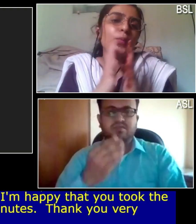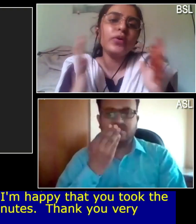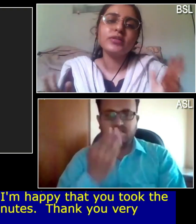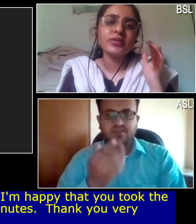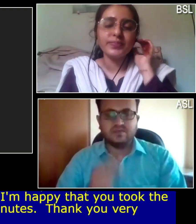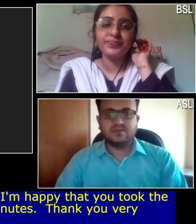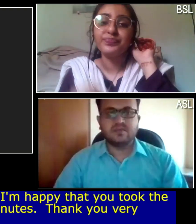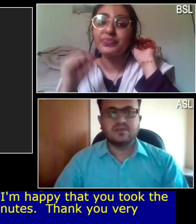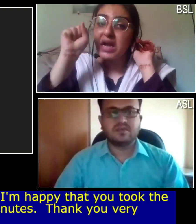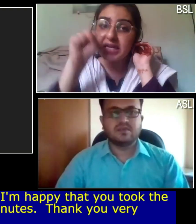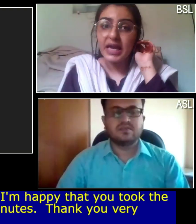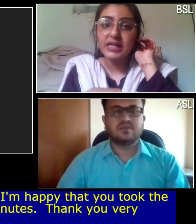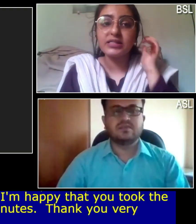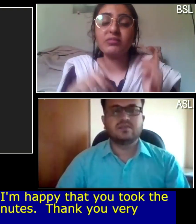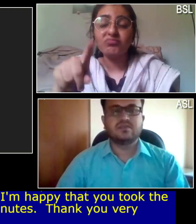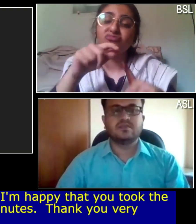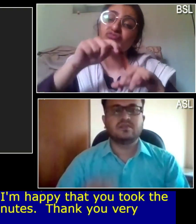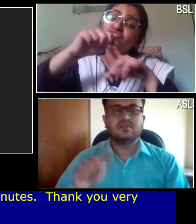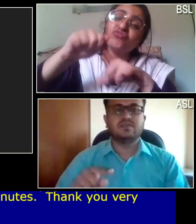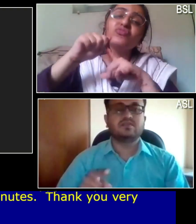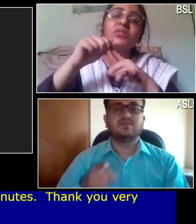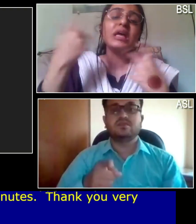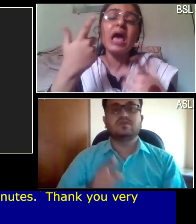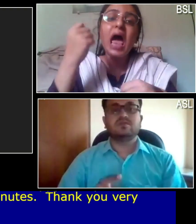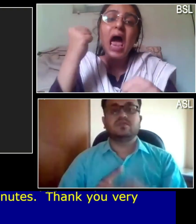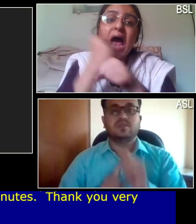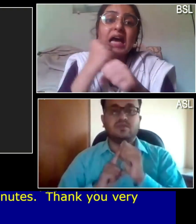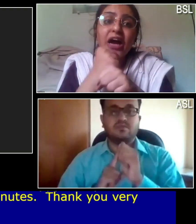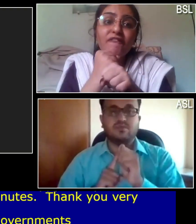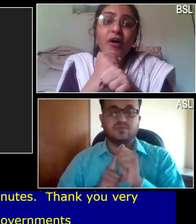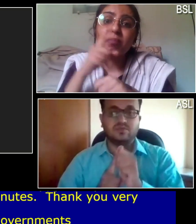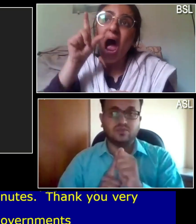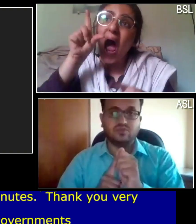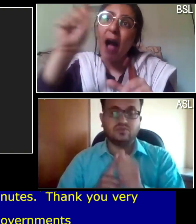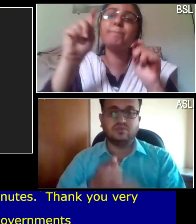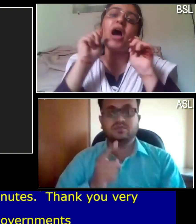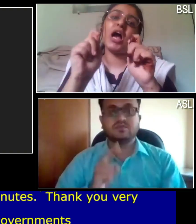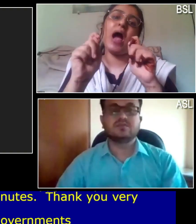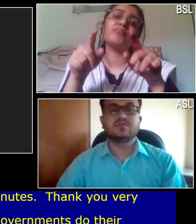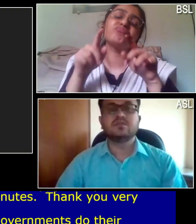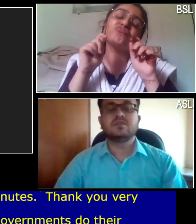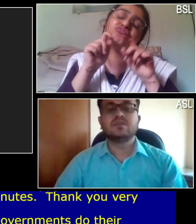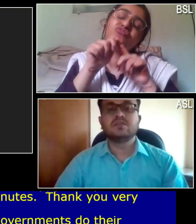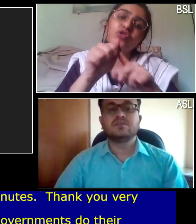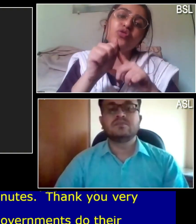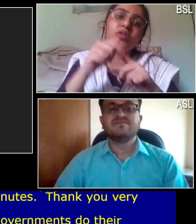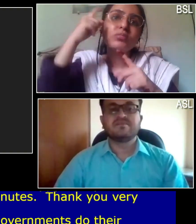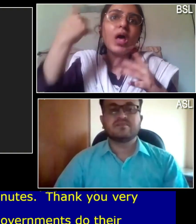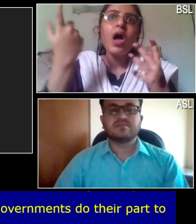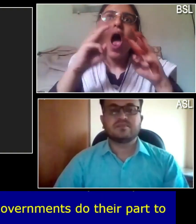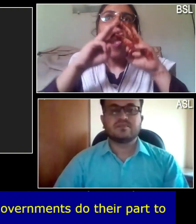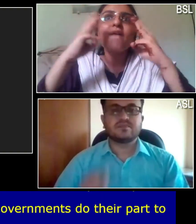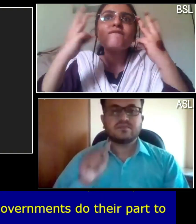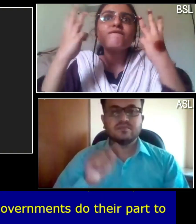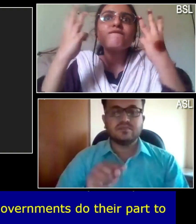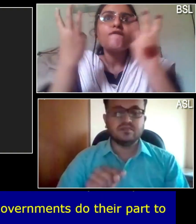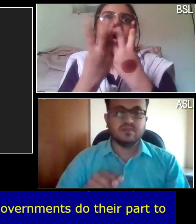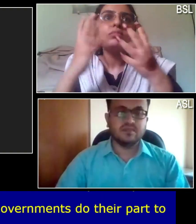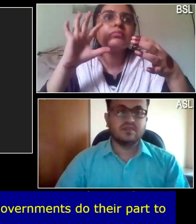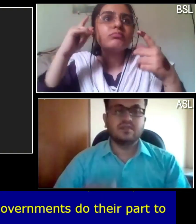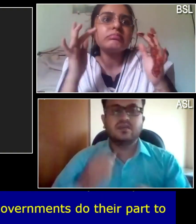Yes, it is very important that governments do their part to make digital environments, digital spaces